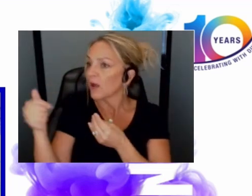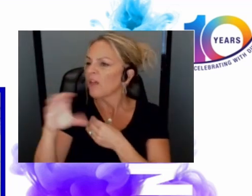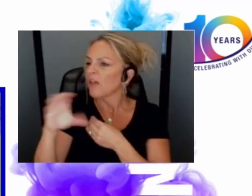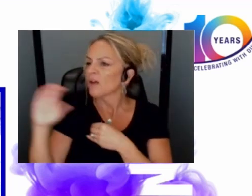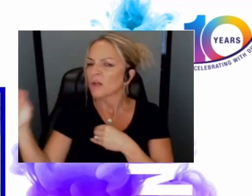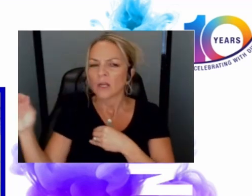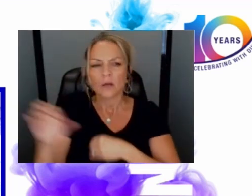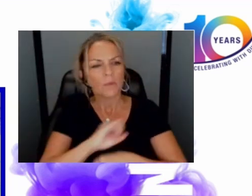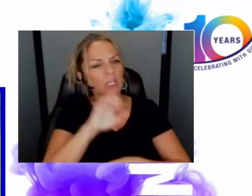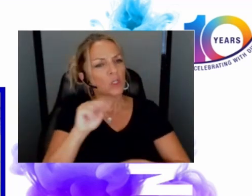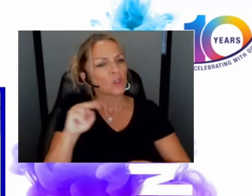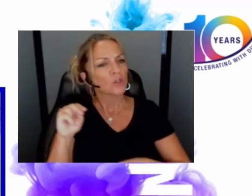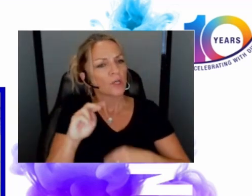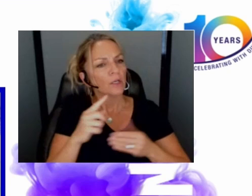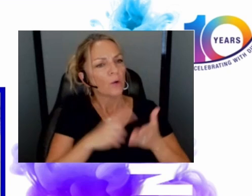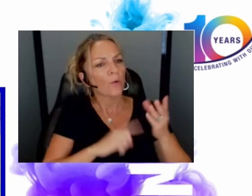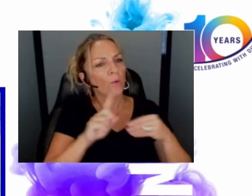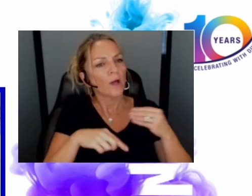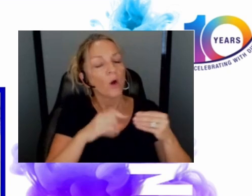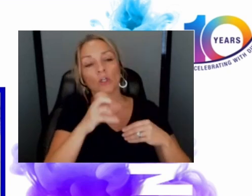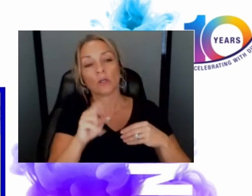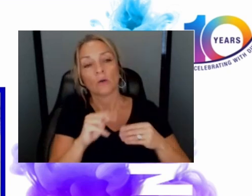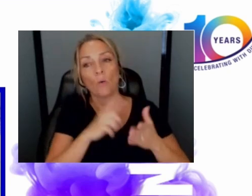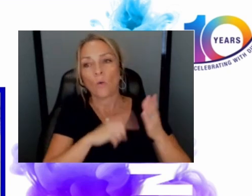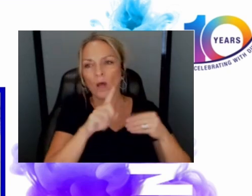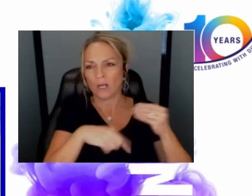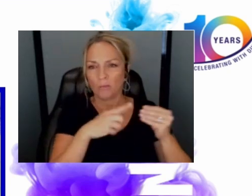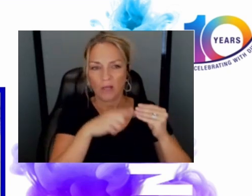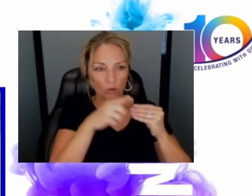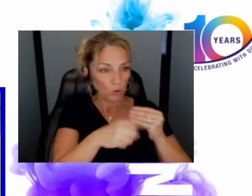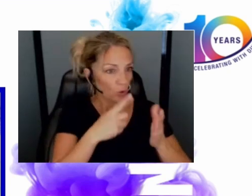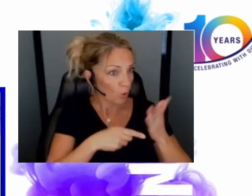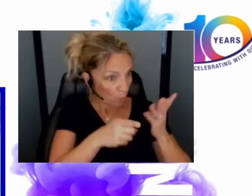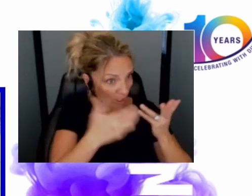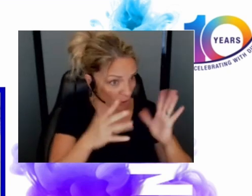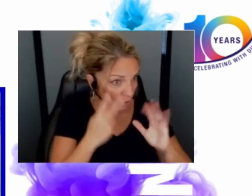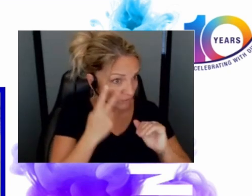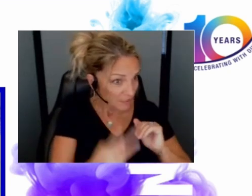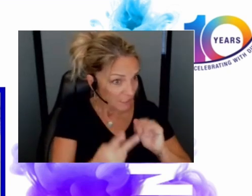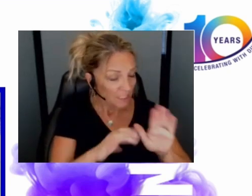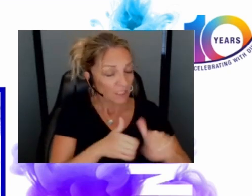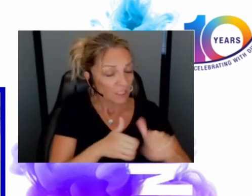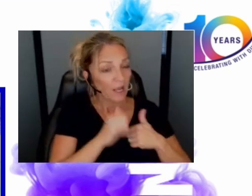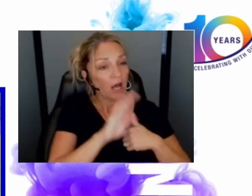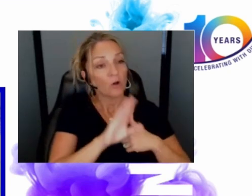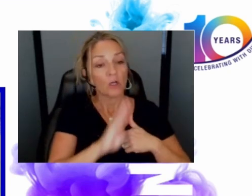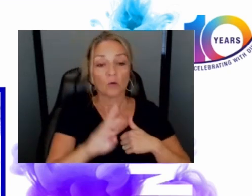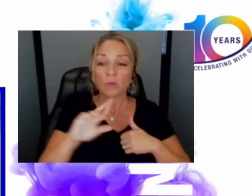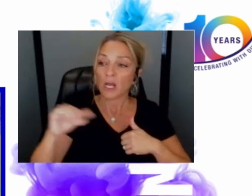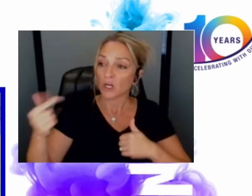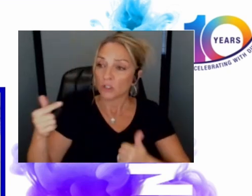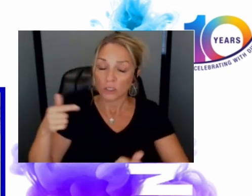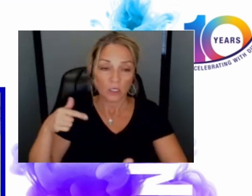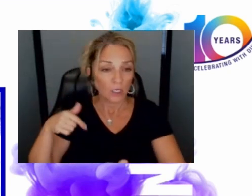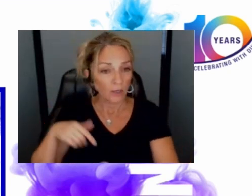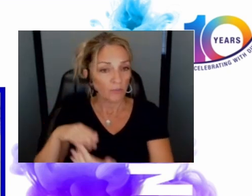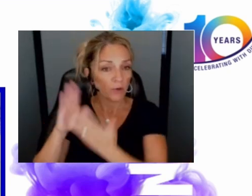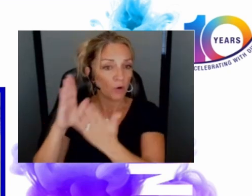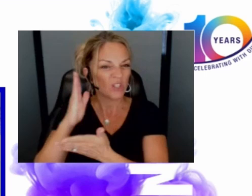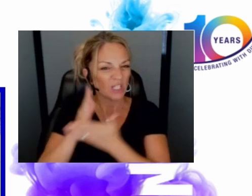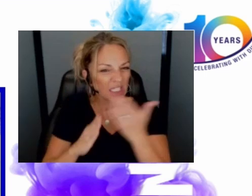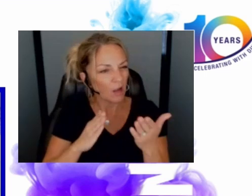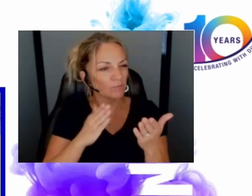bit about what you have seen, how your BRG approaches some aspects of programming or advocacy, or just